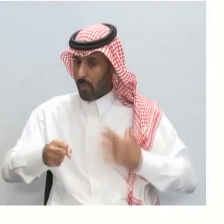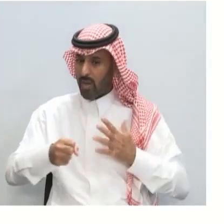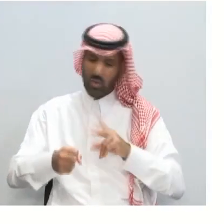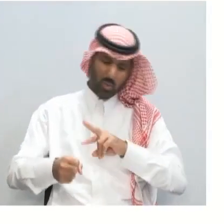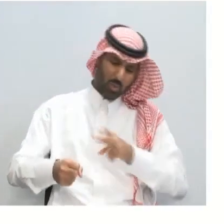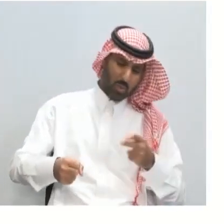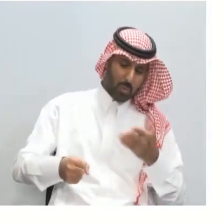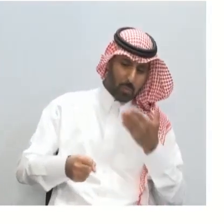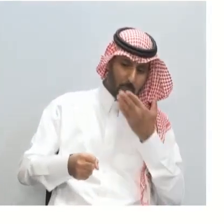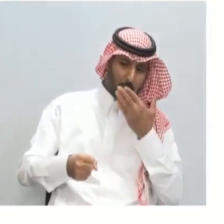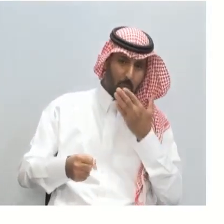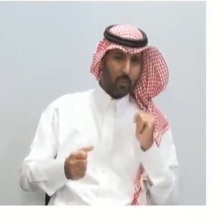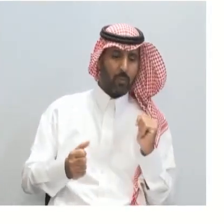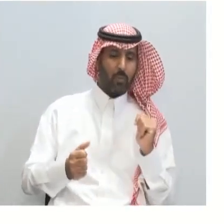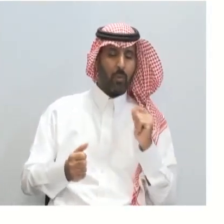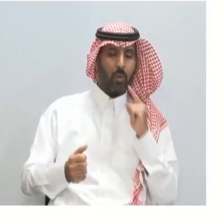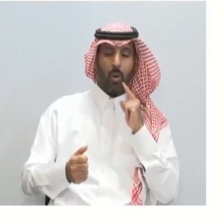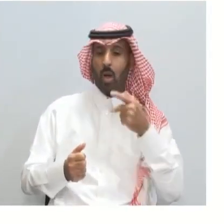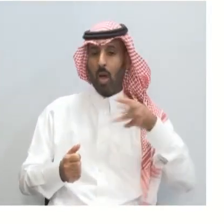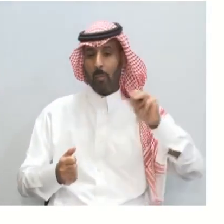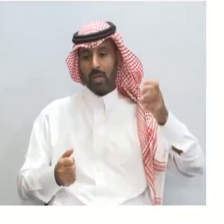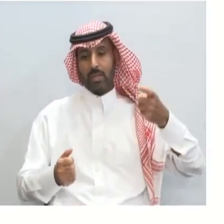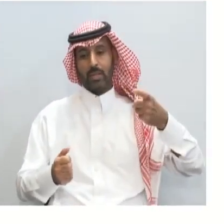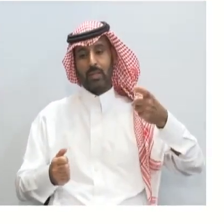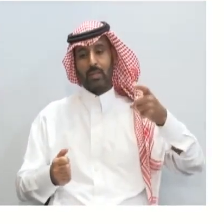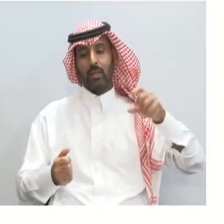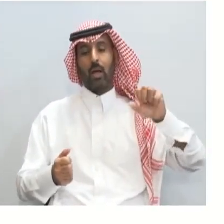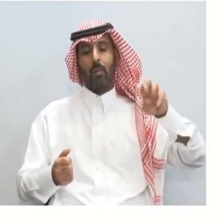or not. What is Majid's opinion?